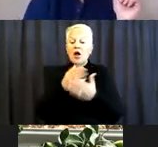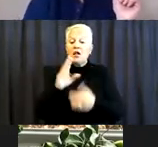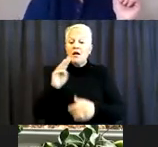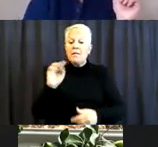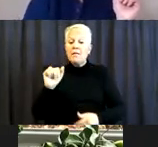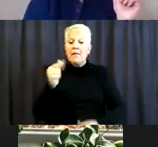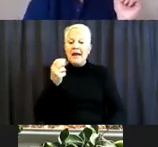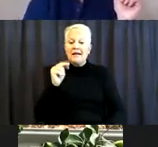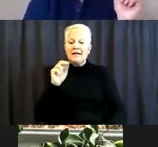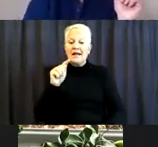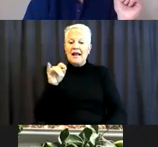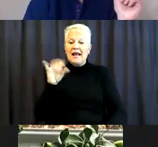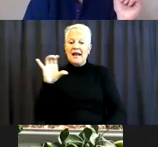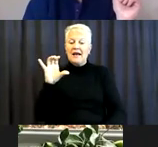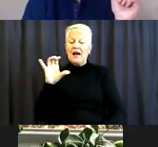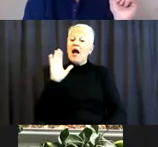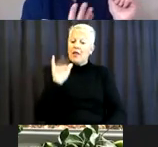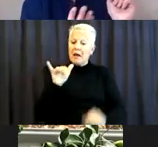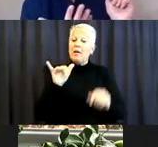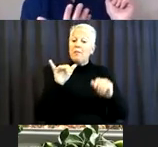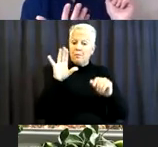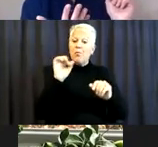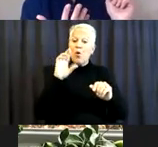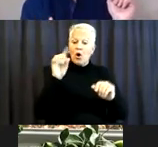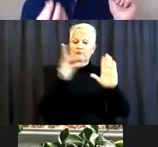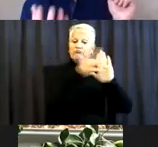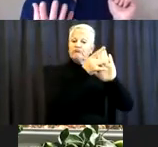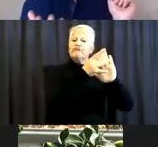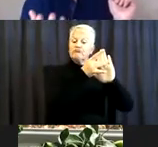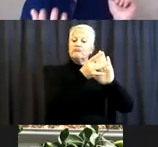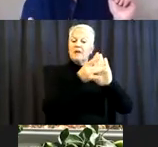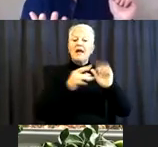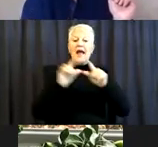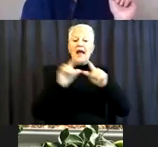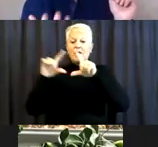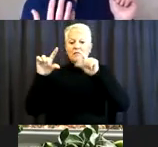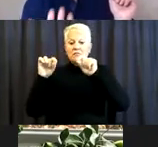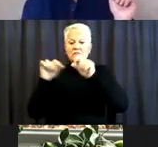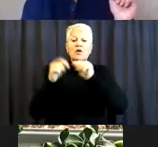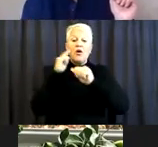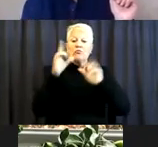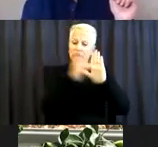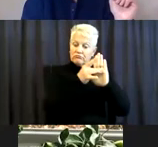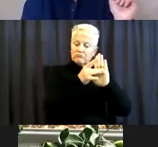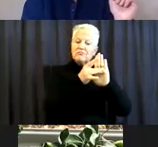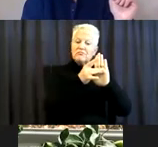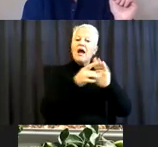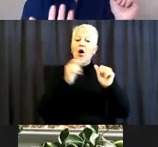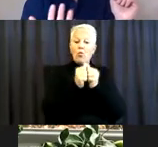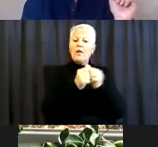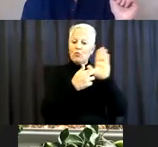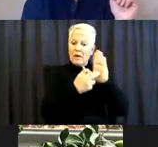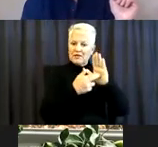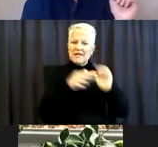And so this board is magnetic and all the tiles are magnetic with symbol representations that he fully